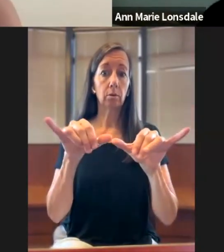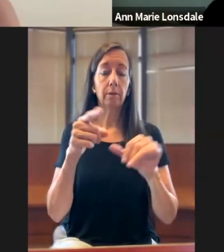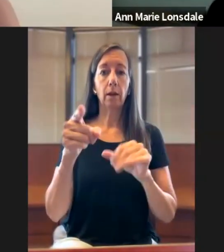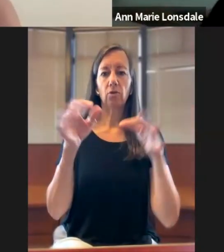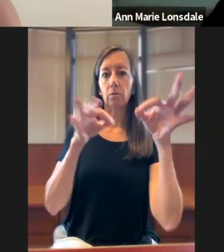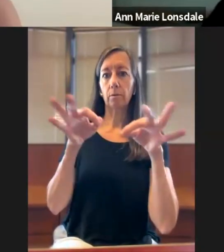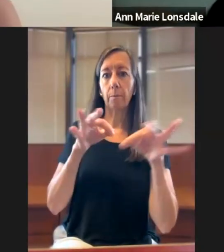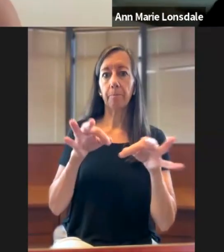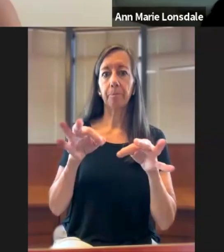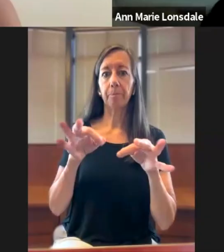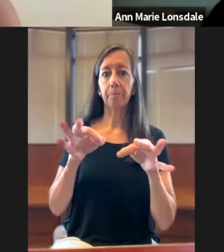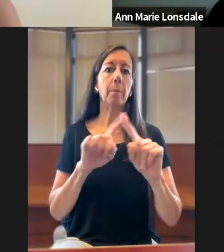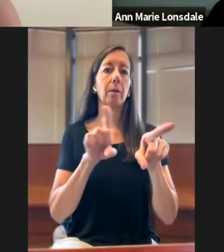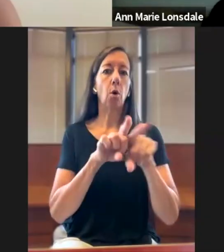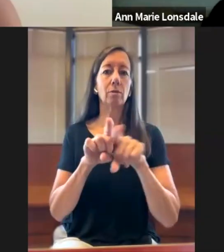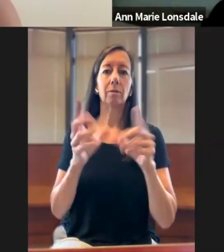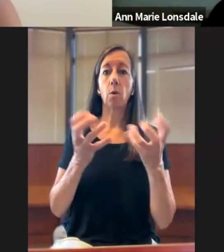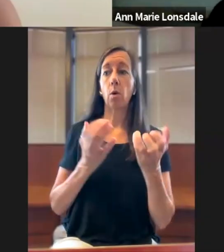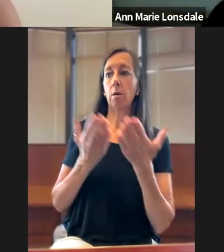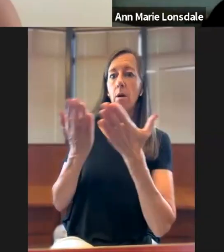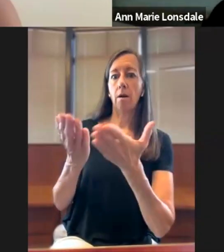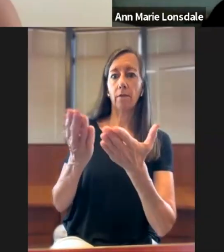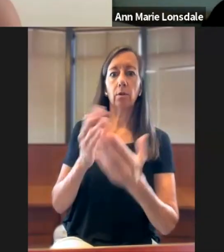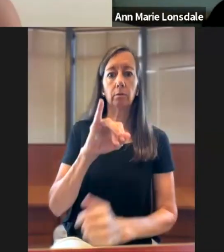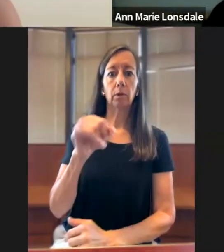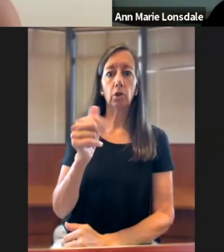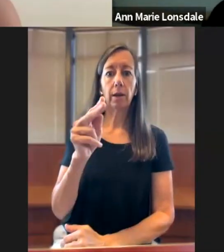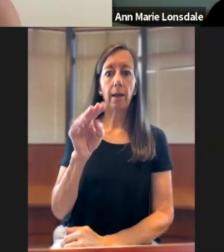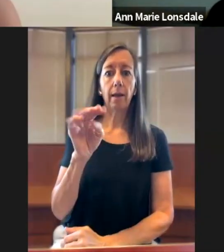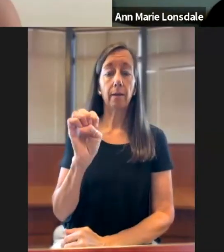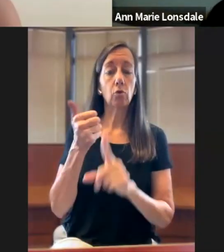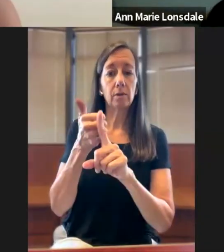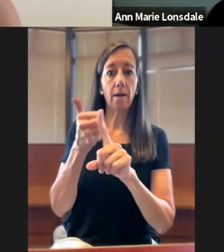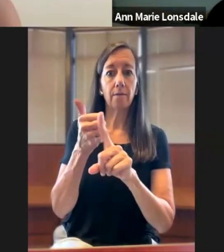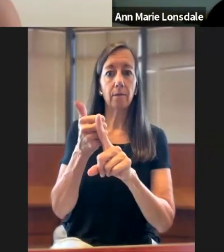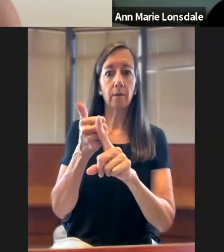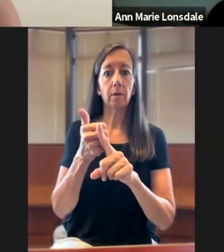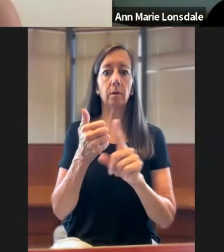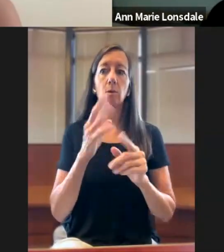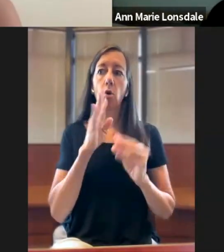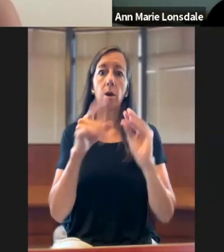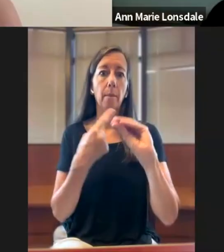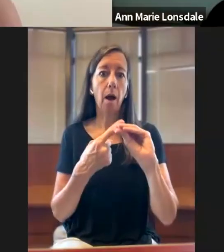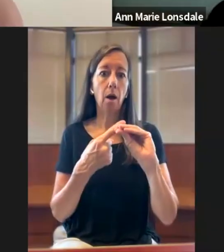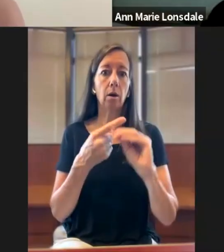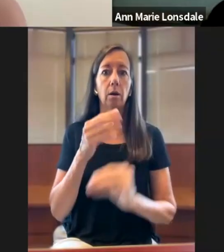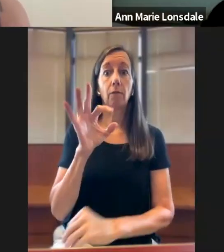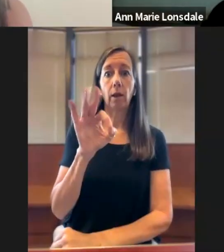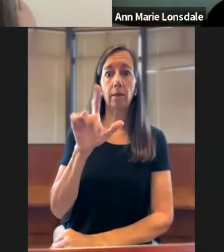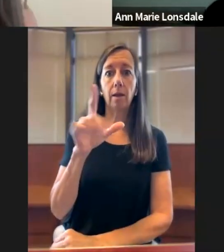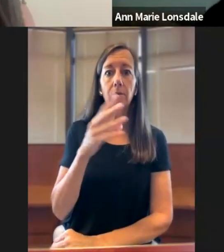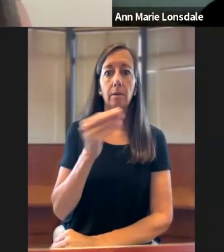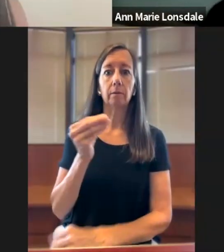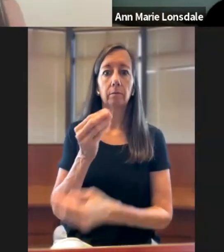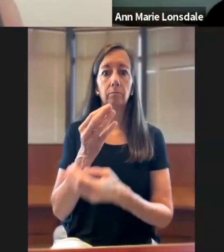describing, but I just want to also offer, Janae, you mentioned Freelance Isn't Free. That is an amazing resource